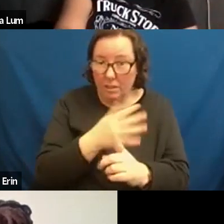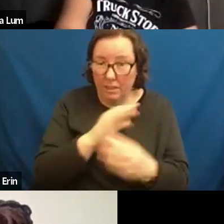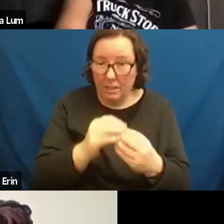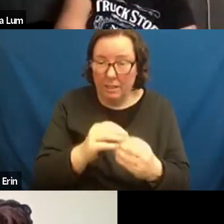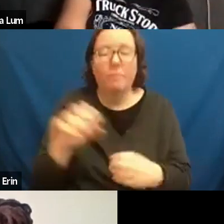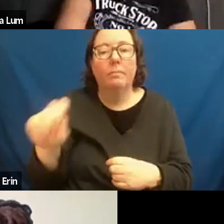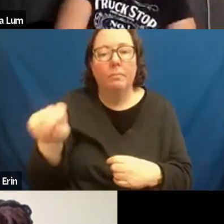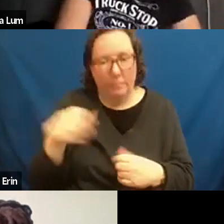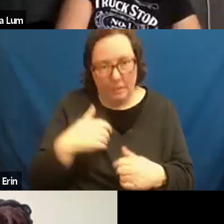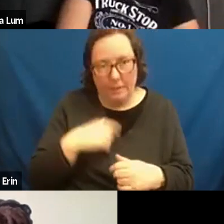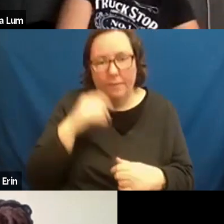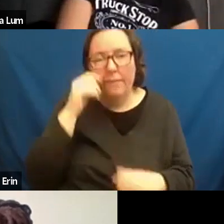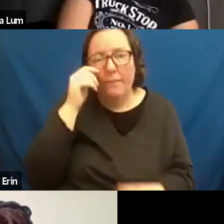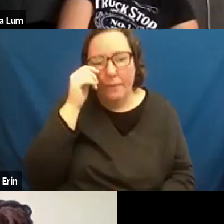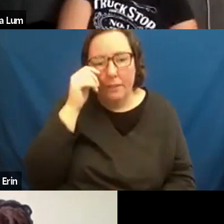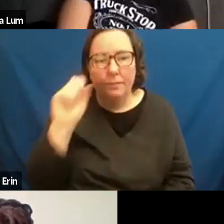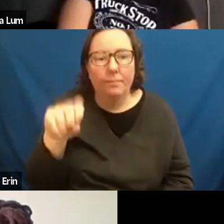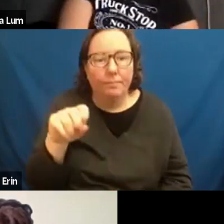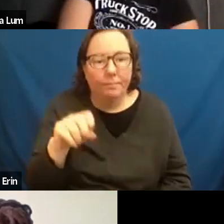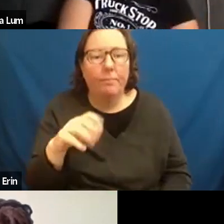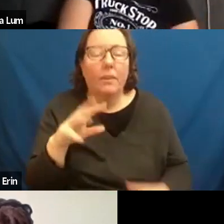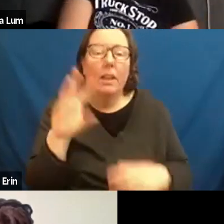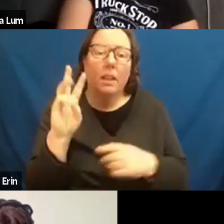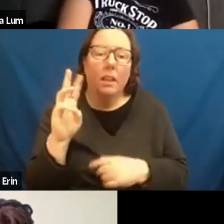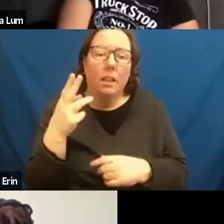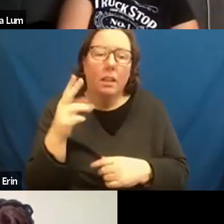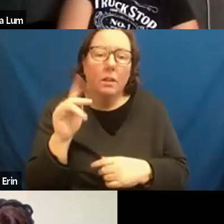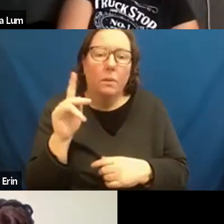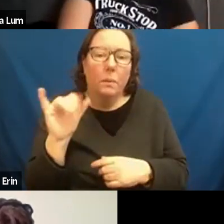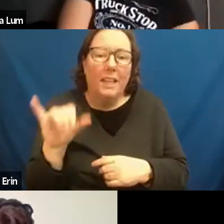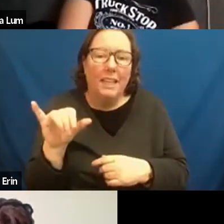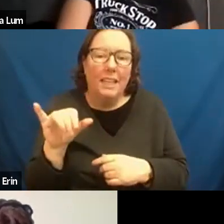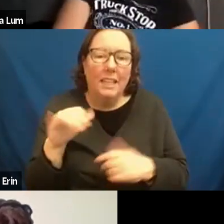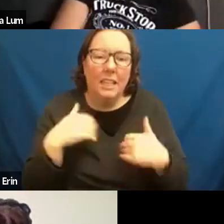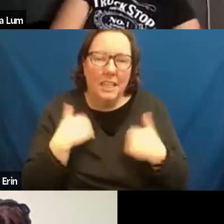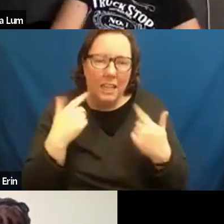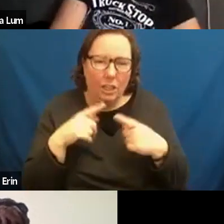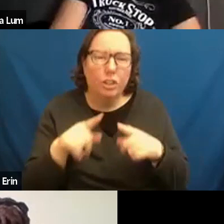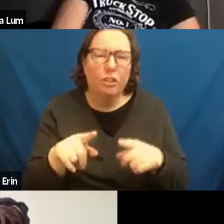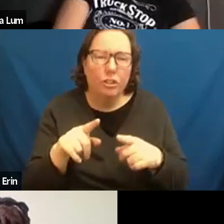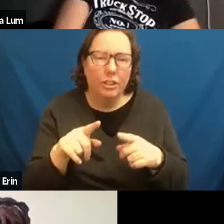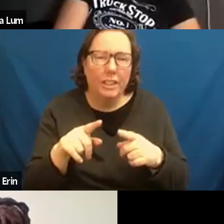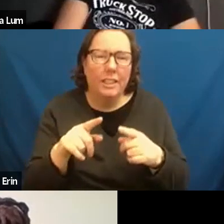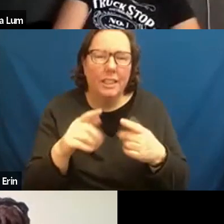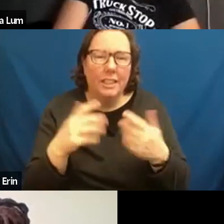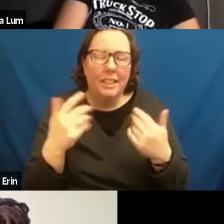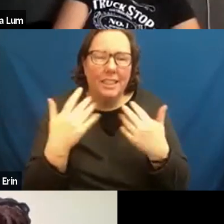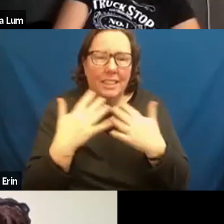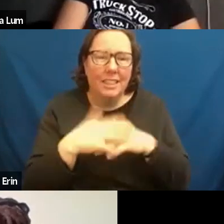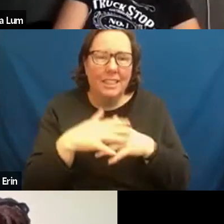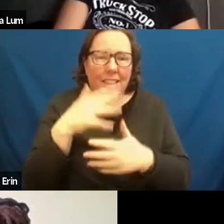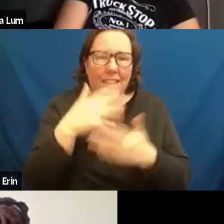Yes. So Whitney Young had, during desegregation, it had the